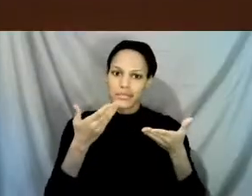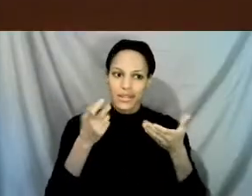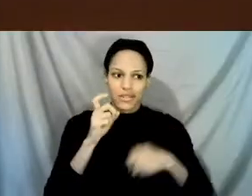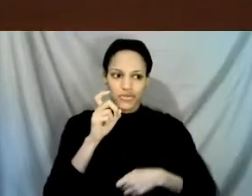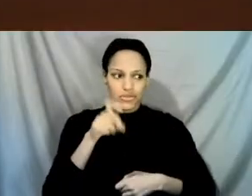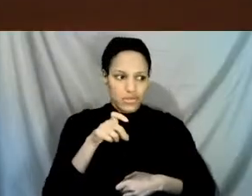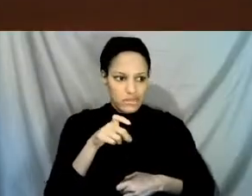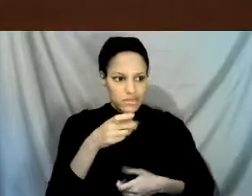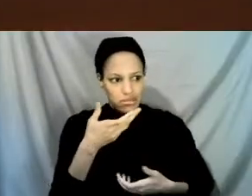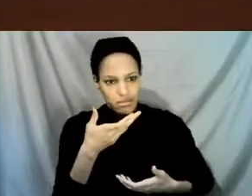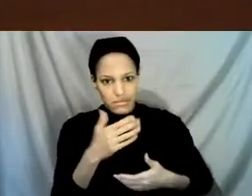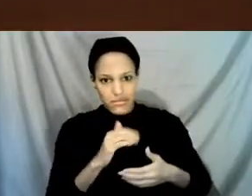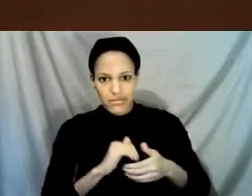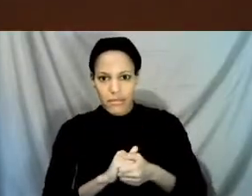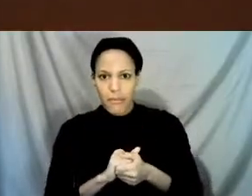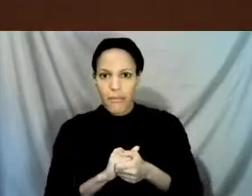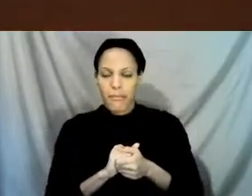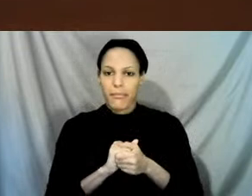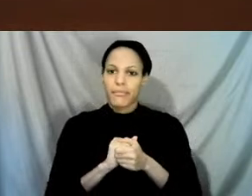should.